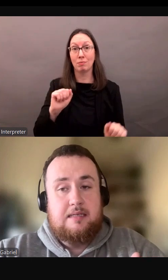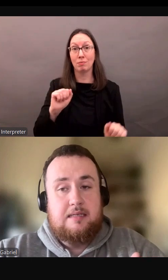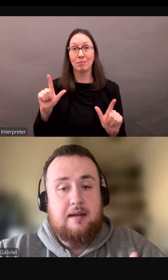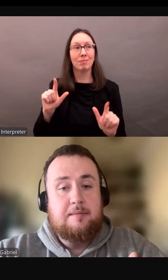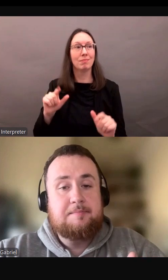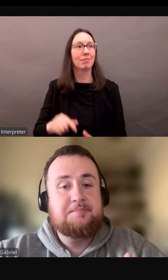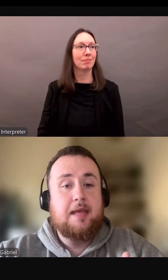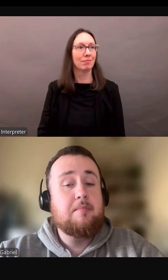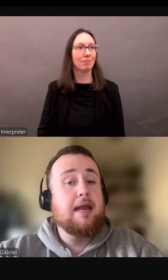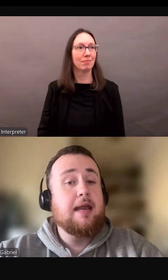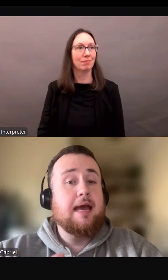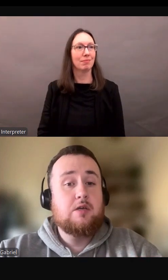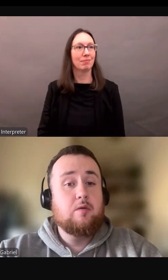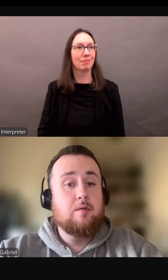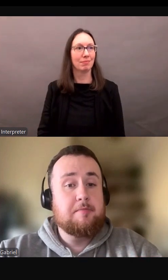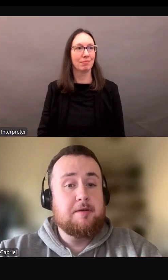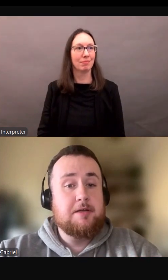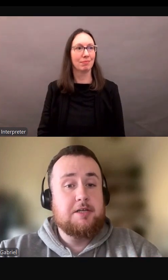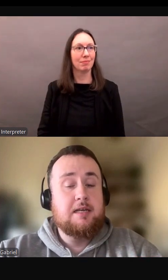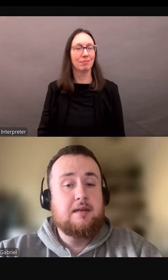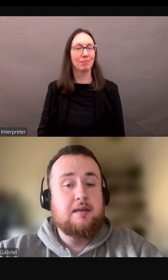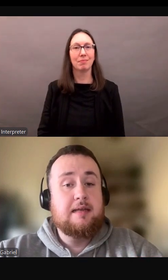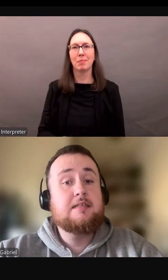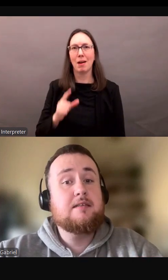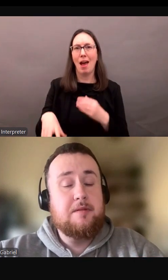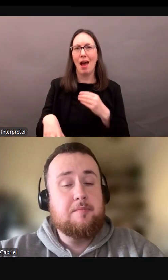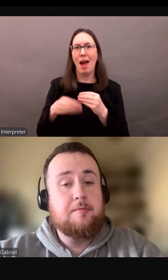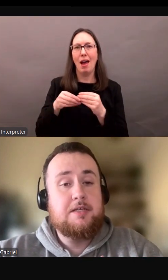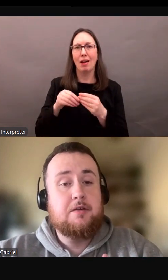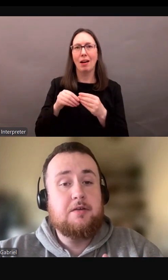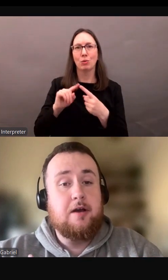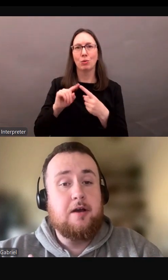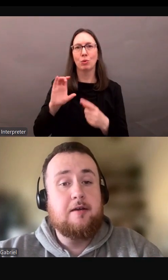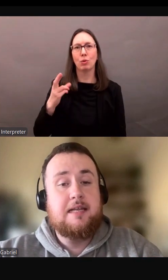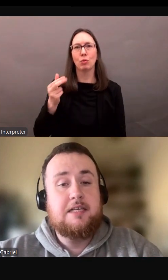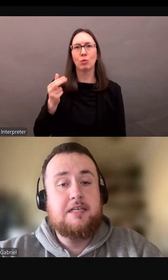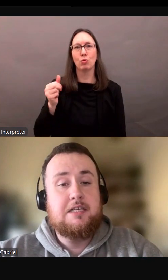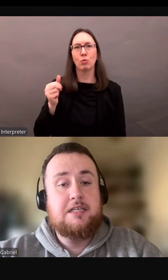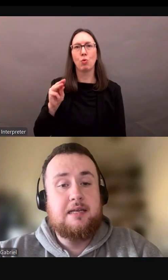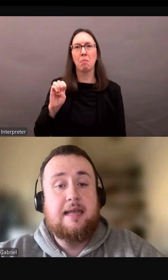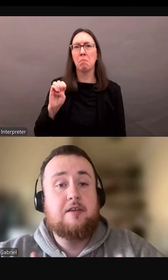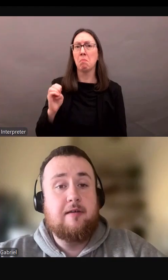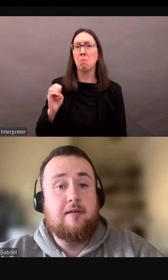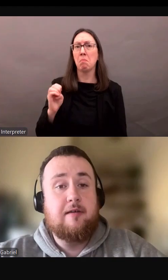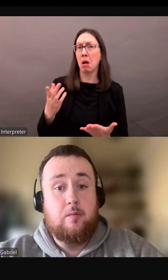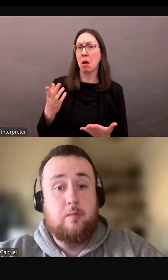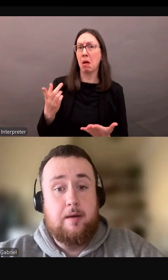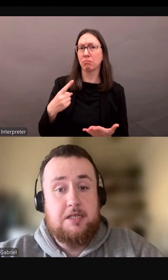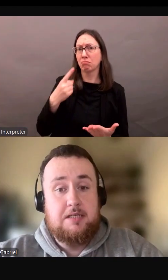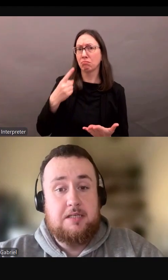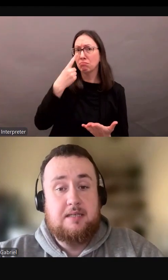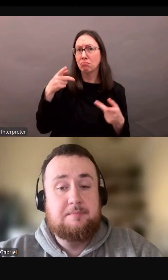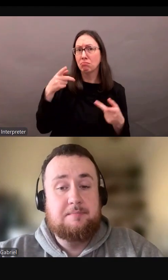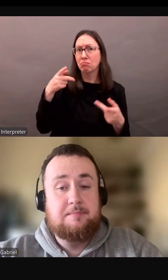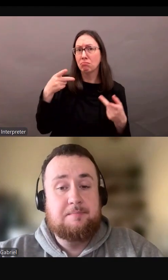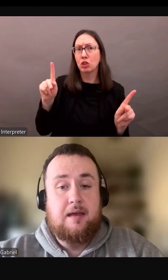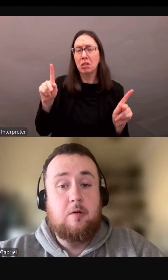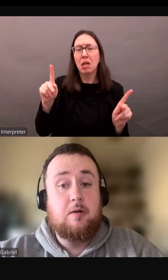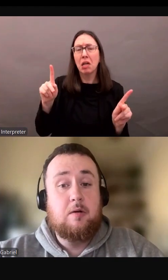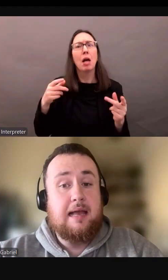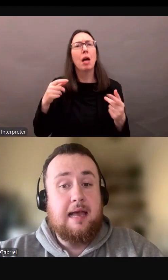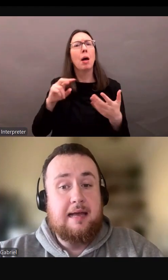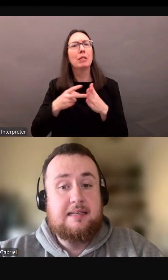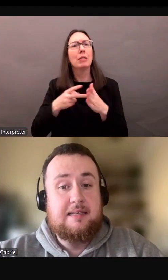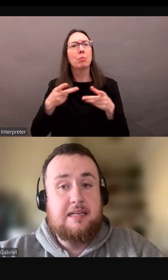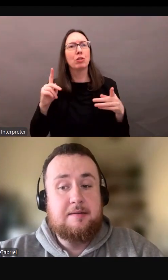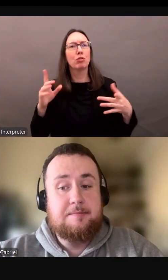install it. It might ask you a permission, and this is the permission for our extension to interact with web pages. And we're going to click